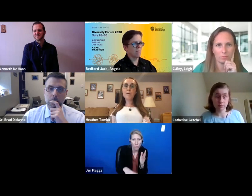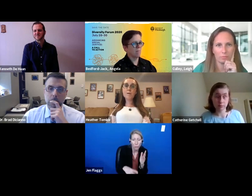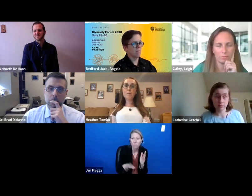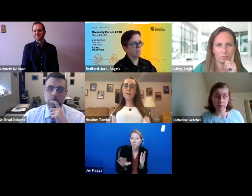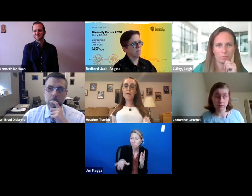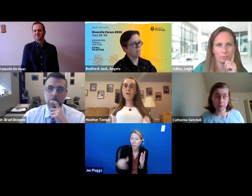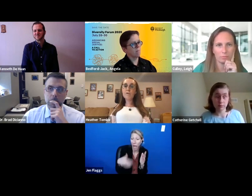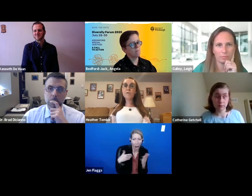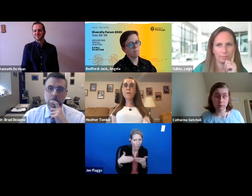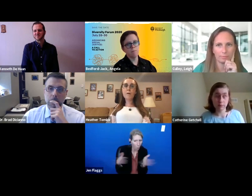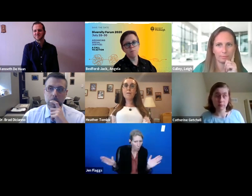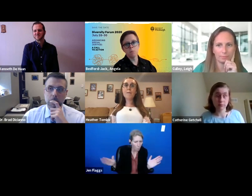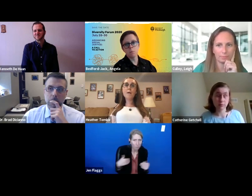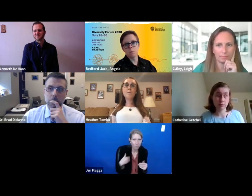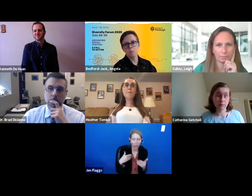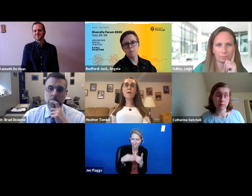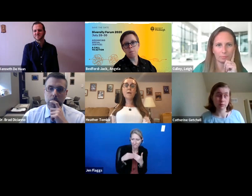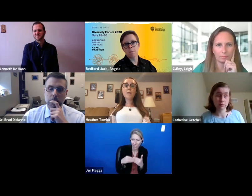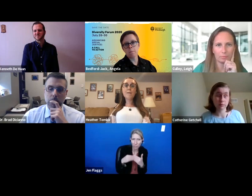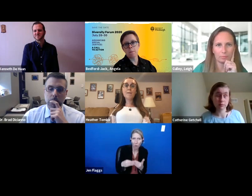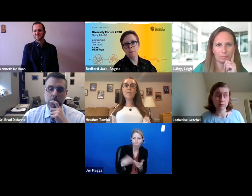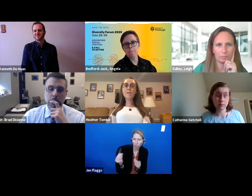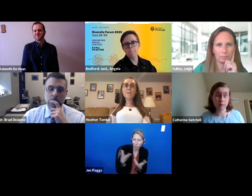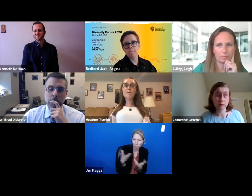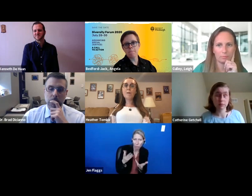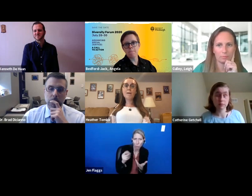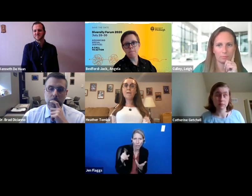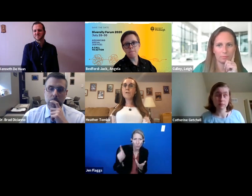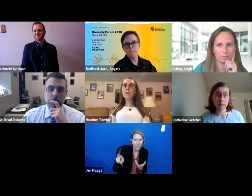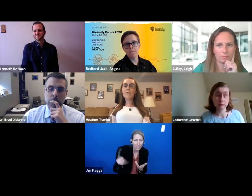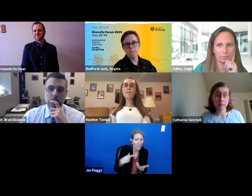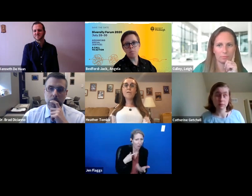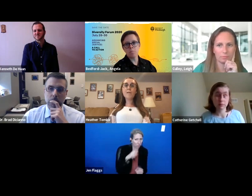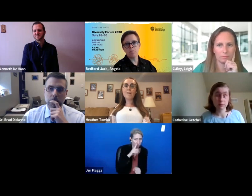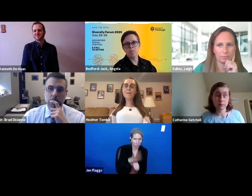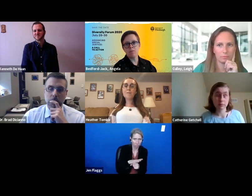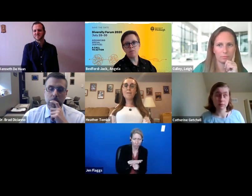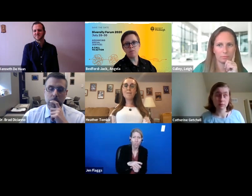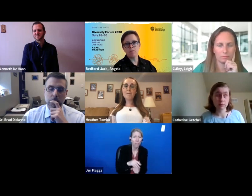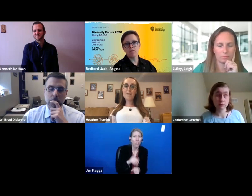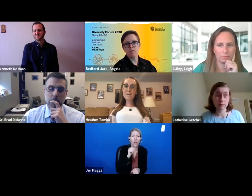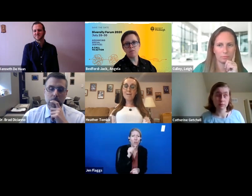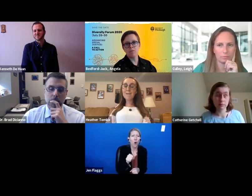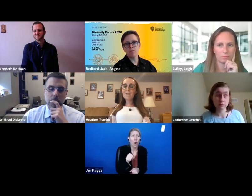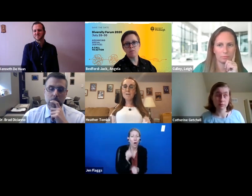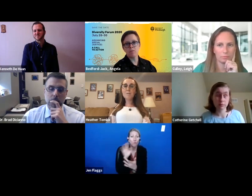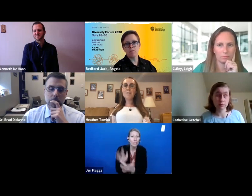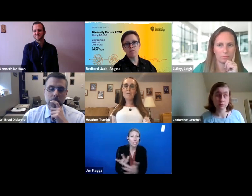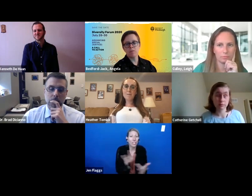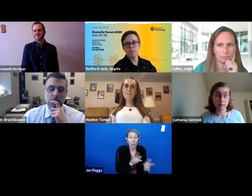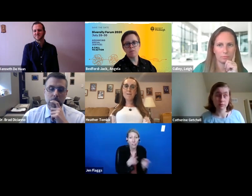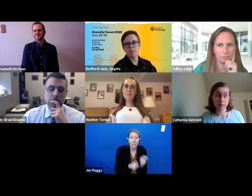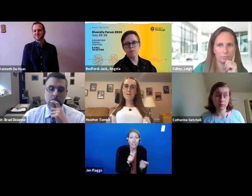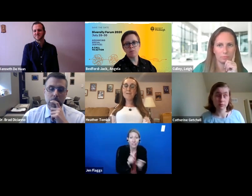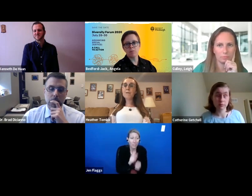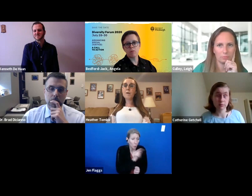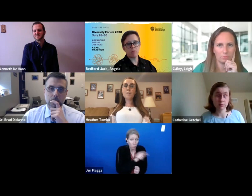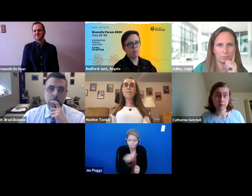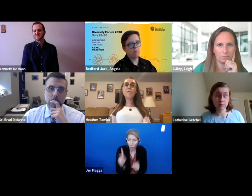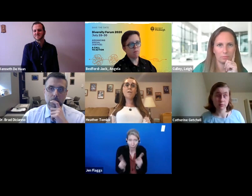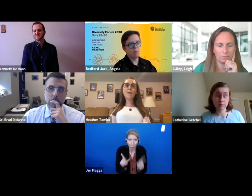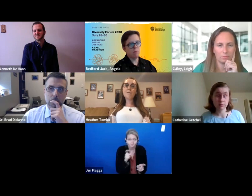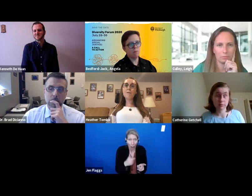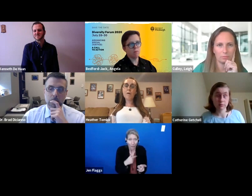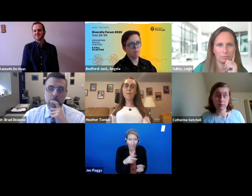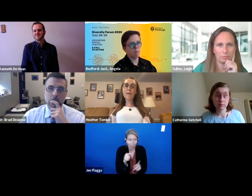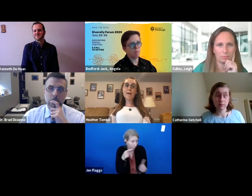and flexible to helping them get their needs met, not reaching out specifically to people with disabilities,